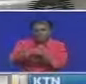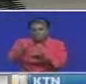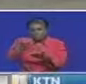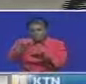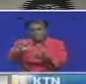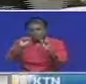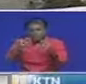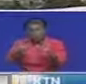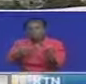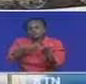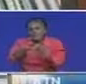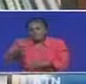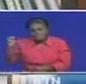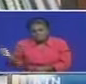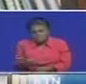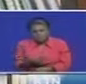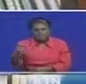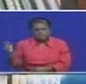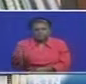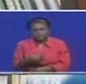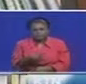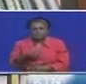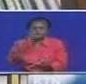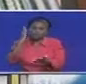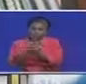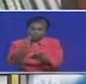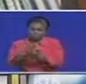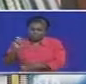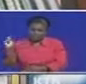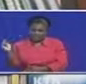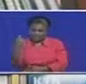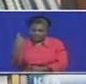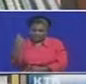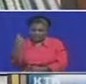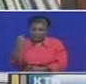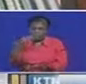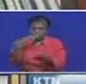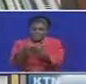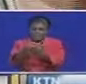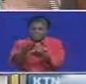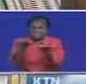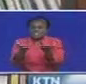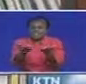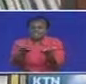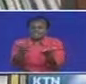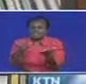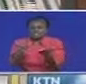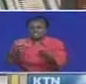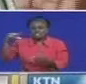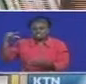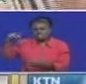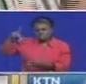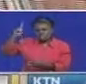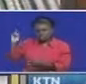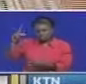be payable every month. That the average Kenyan, the amount of money that's available to the average Kenyan, what we call the GDP, the total